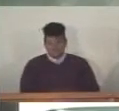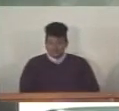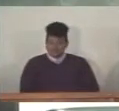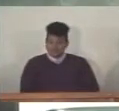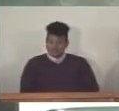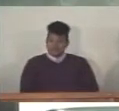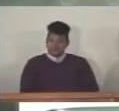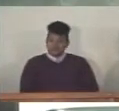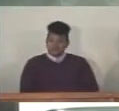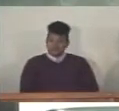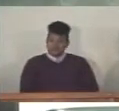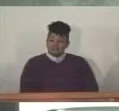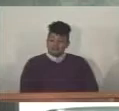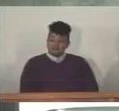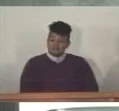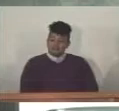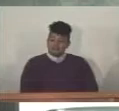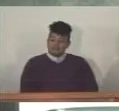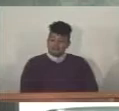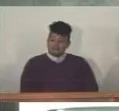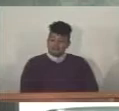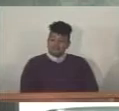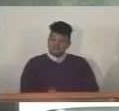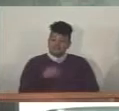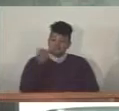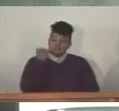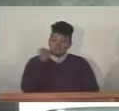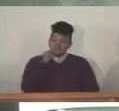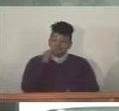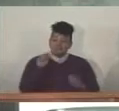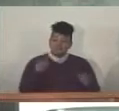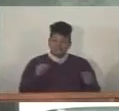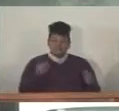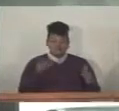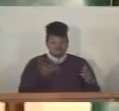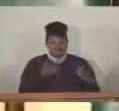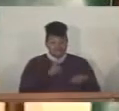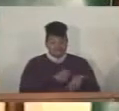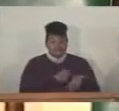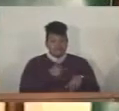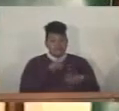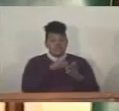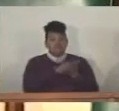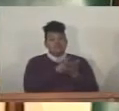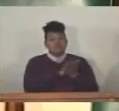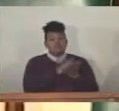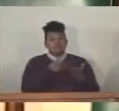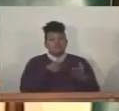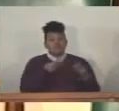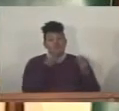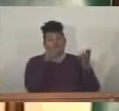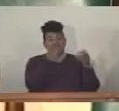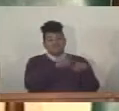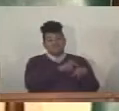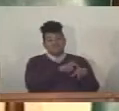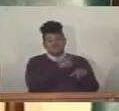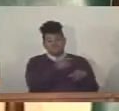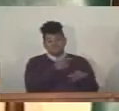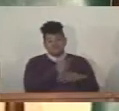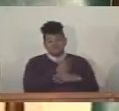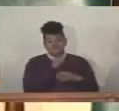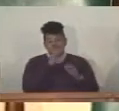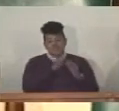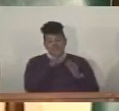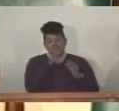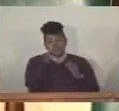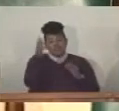present. If he is unable to make it in time, then we can simply table them, but we would offer him the courtesy as it had been